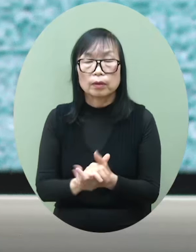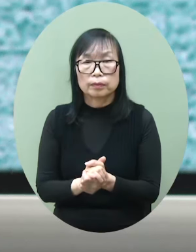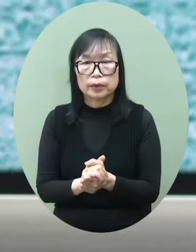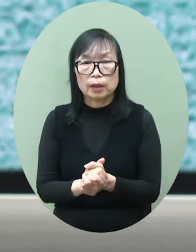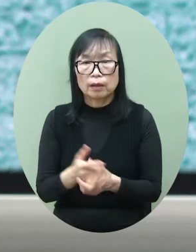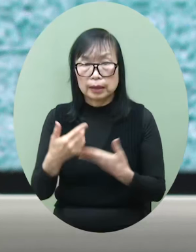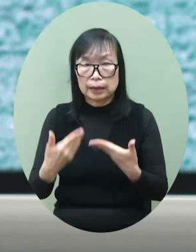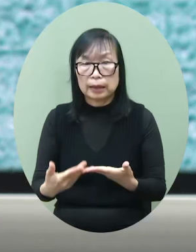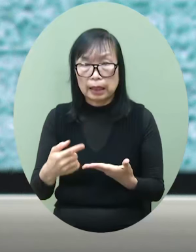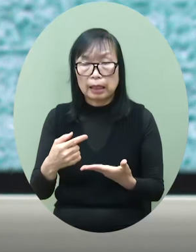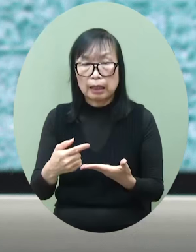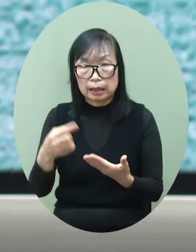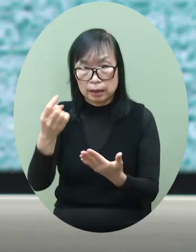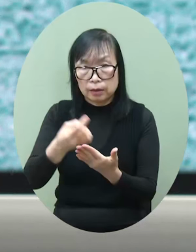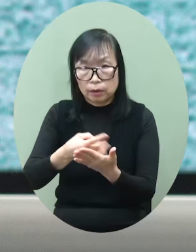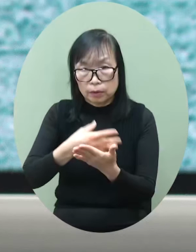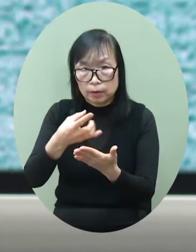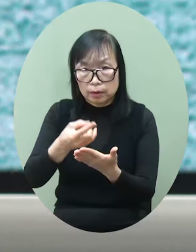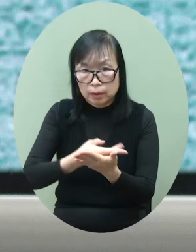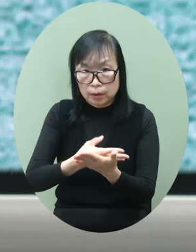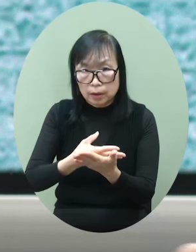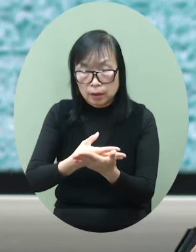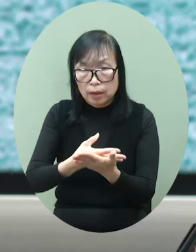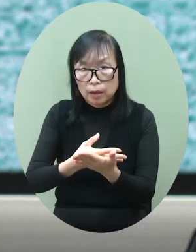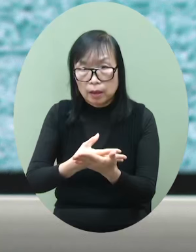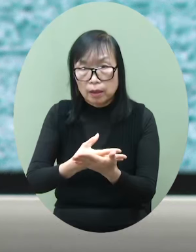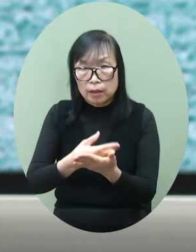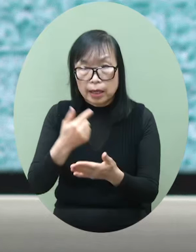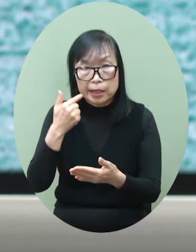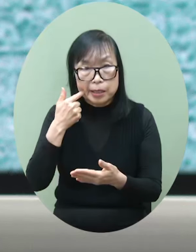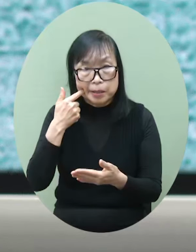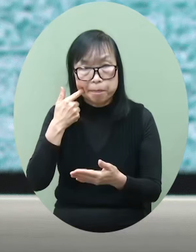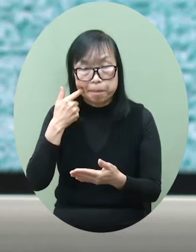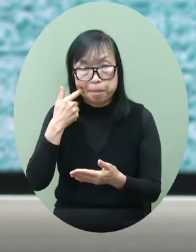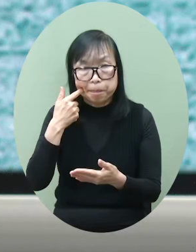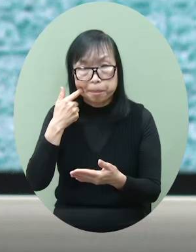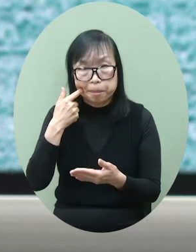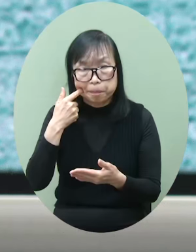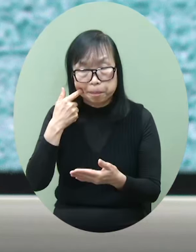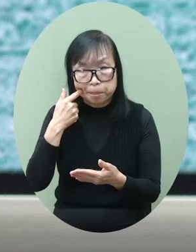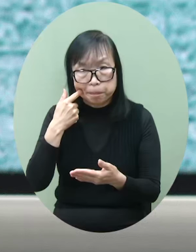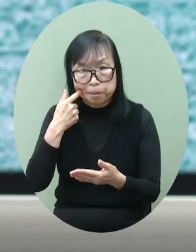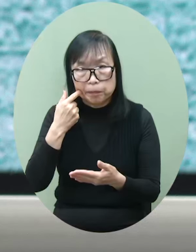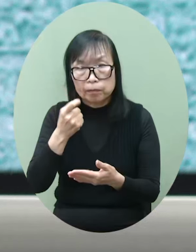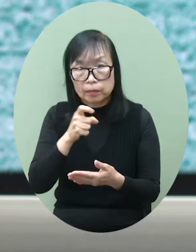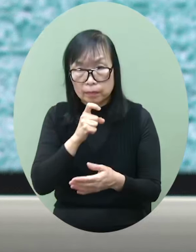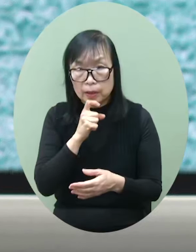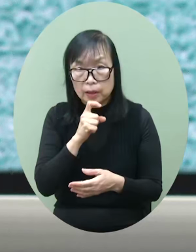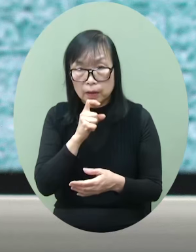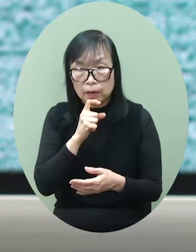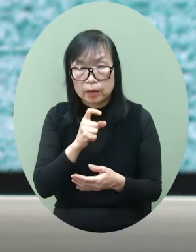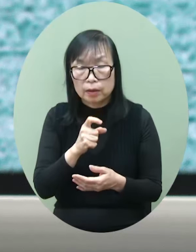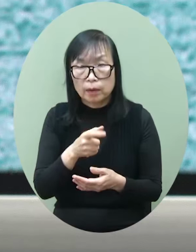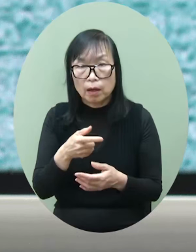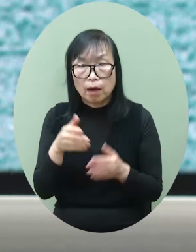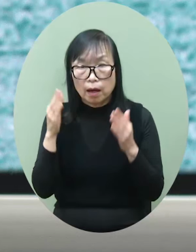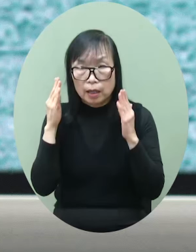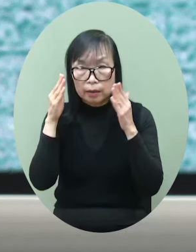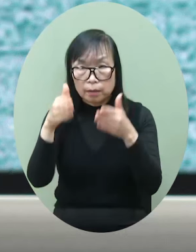mean one of the strictest border control in Hong Kong I mean the whole world we have a 21 day quarantine